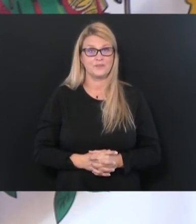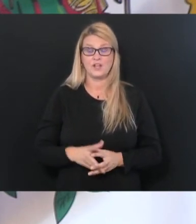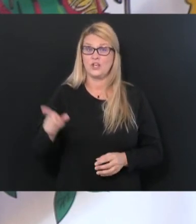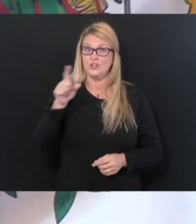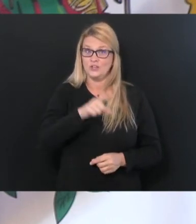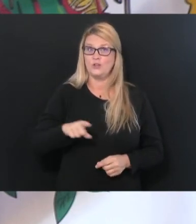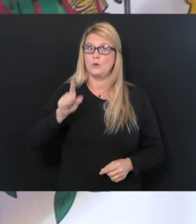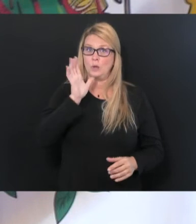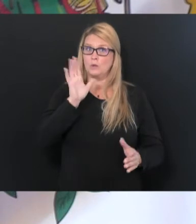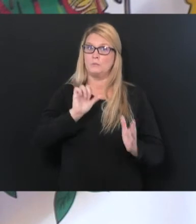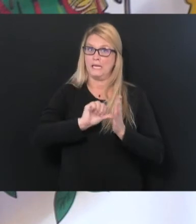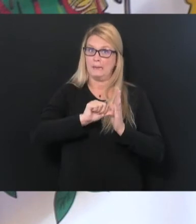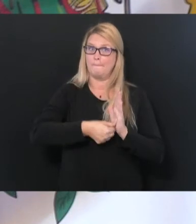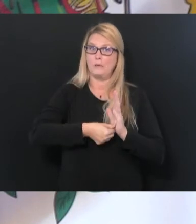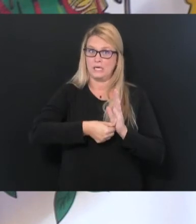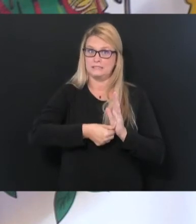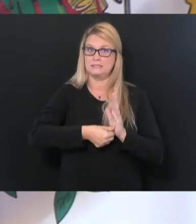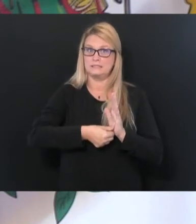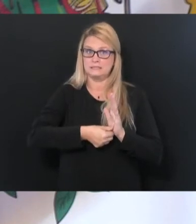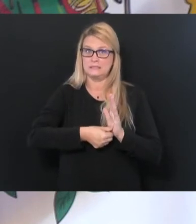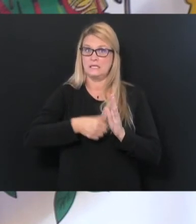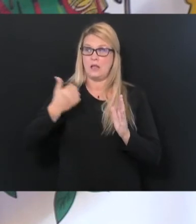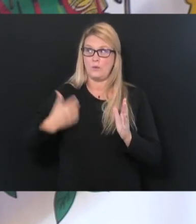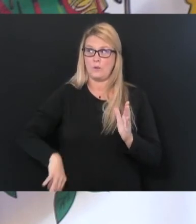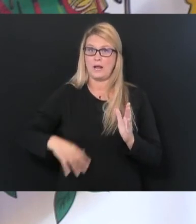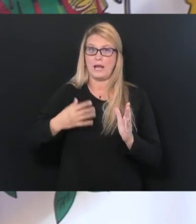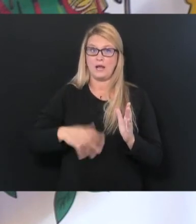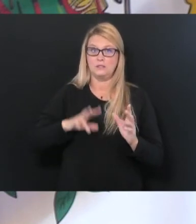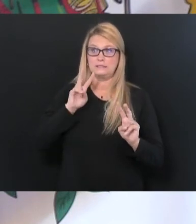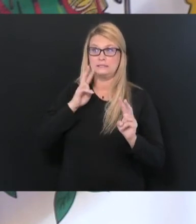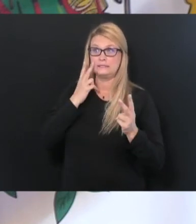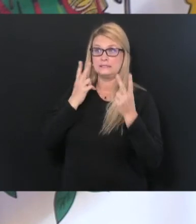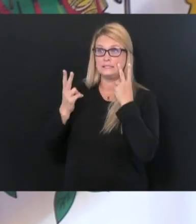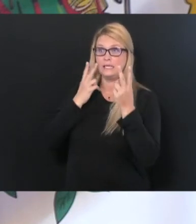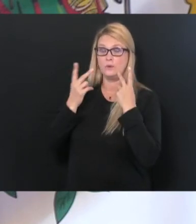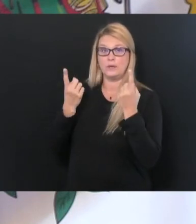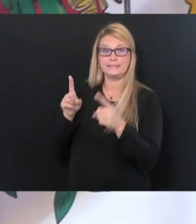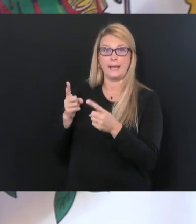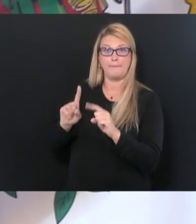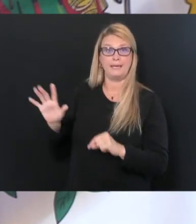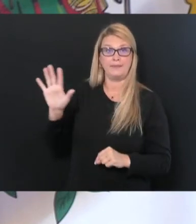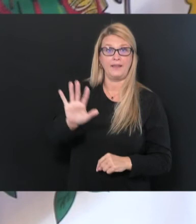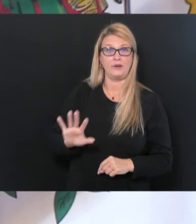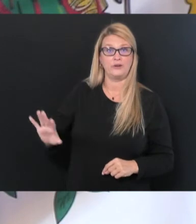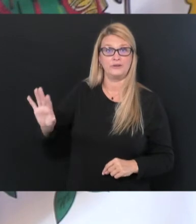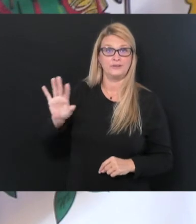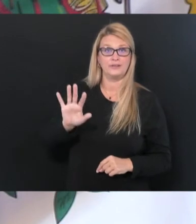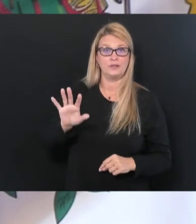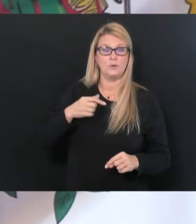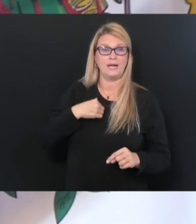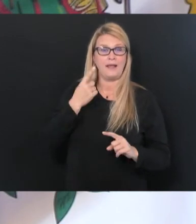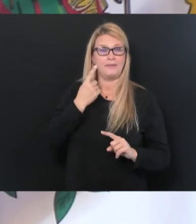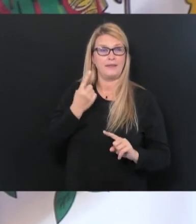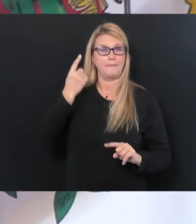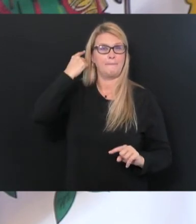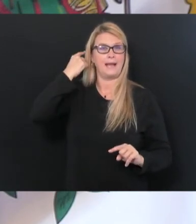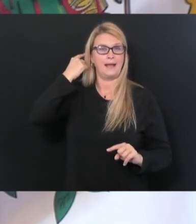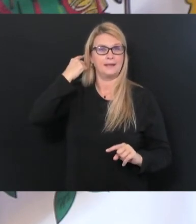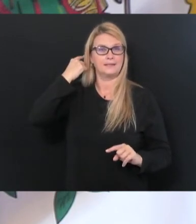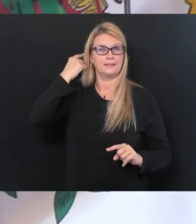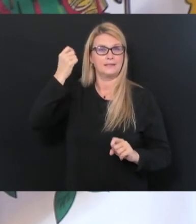impressed, then you'd just be so wrong. It's unbelievable. You just think back when all this thing